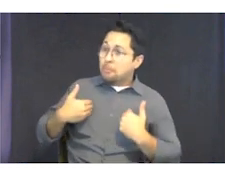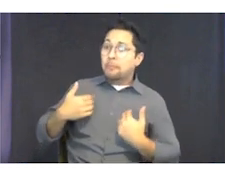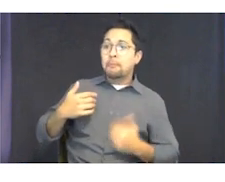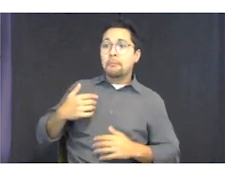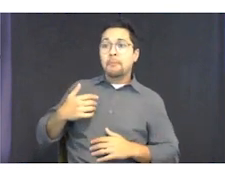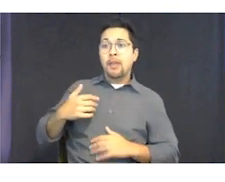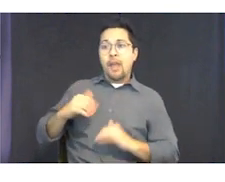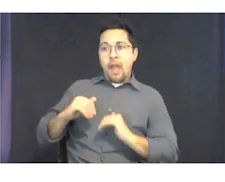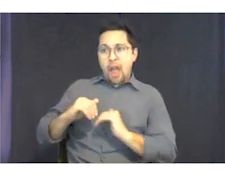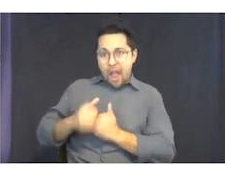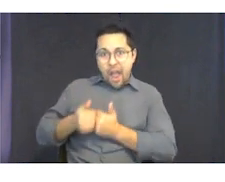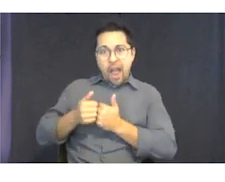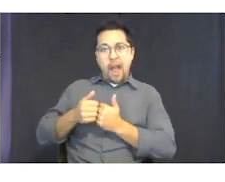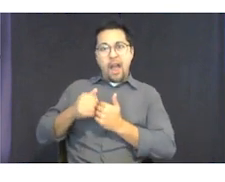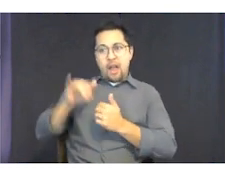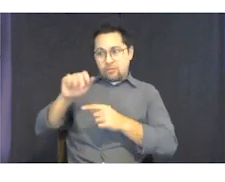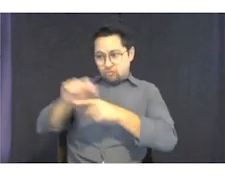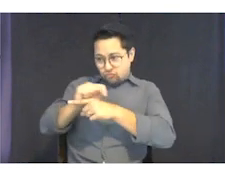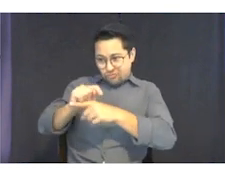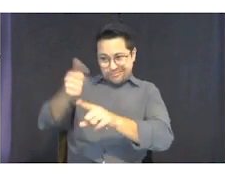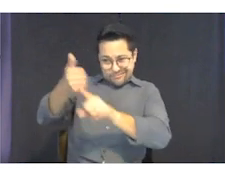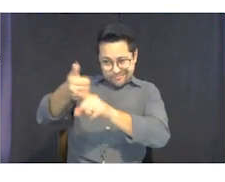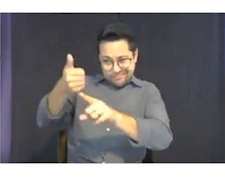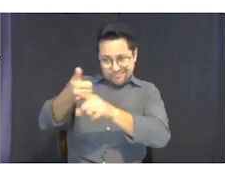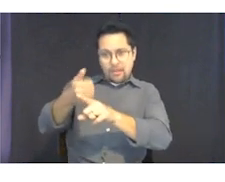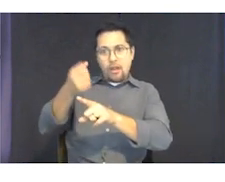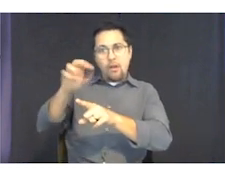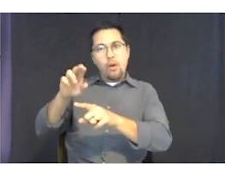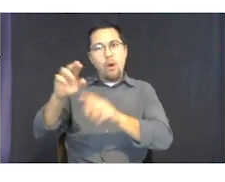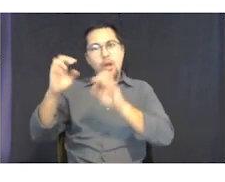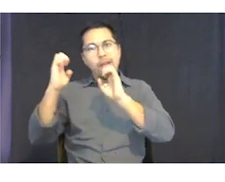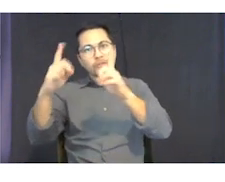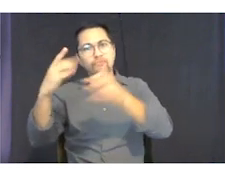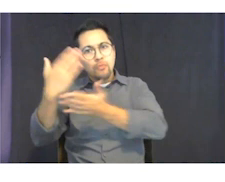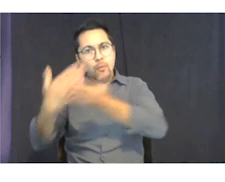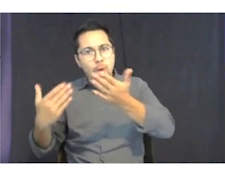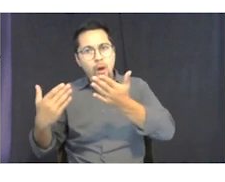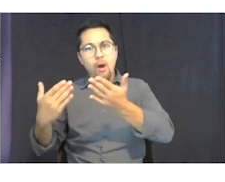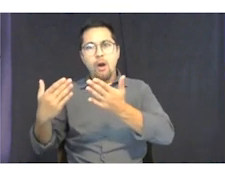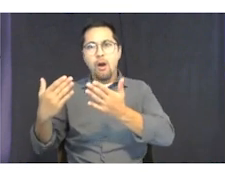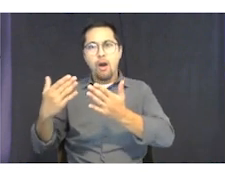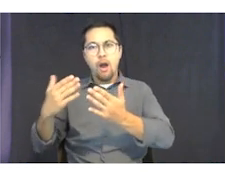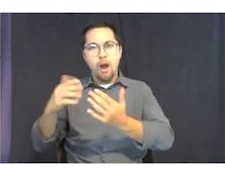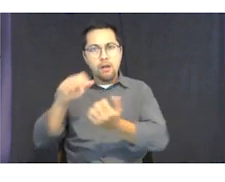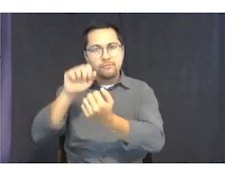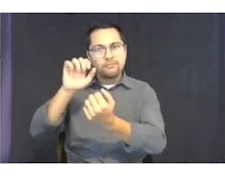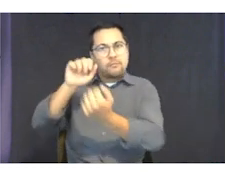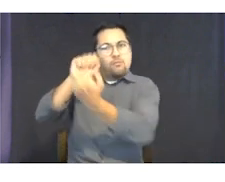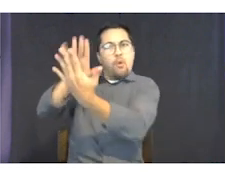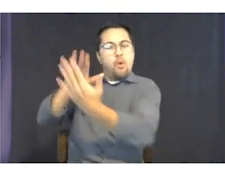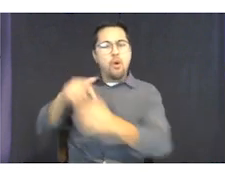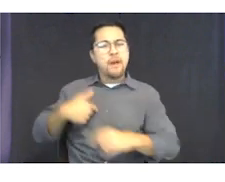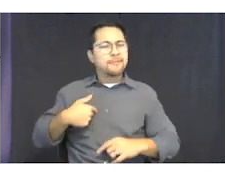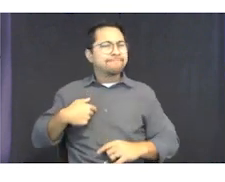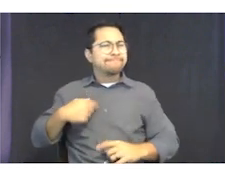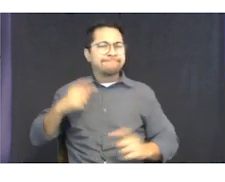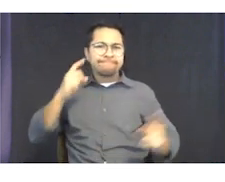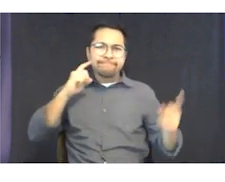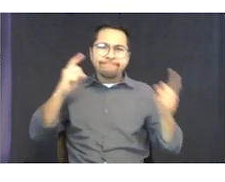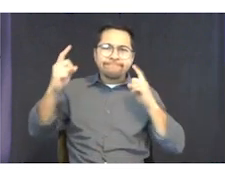the manner in which that training or that educational piece has been provided. I hear